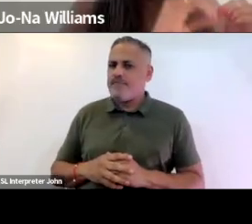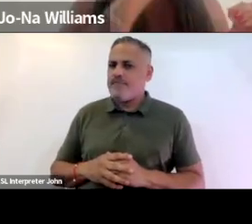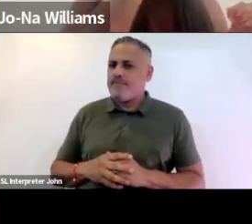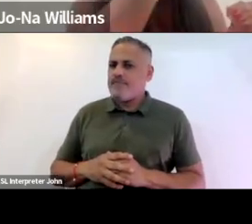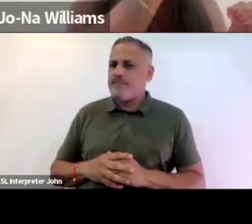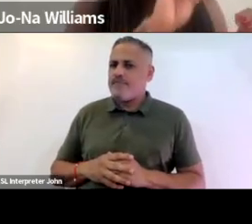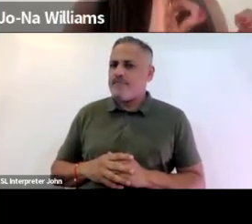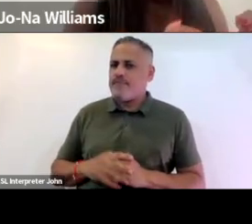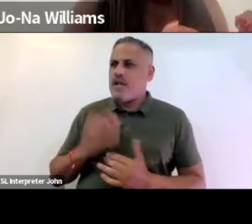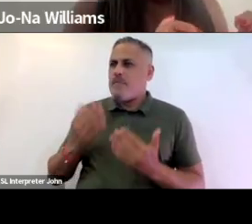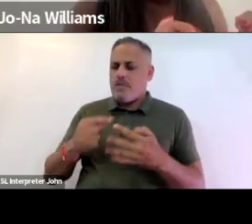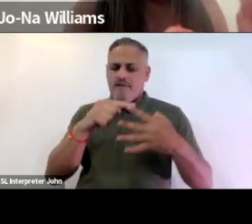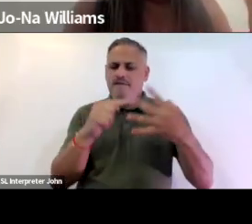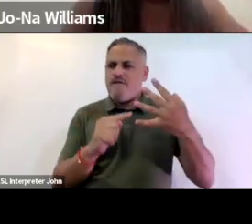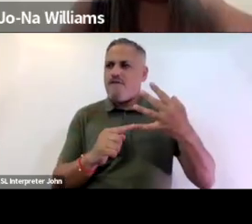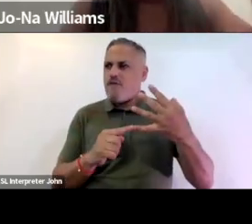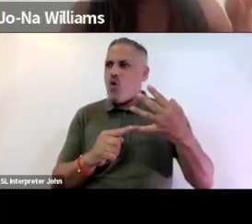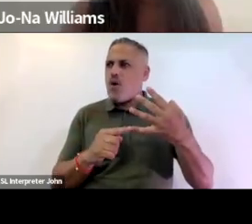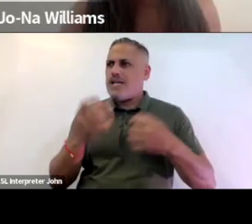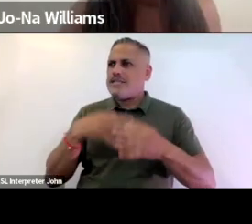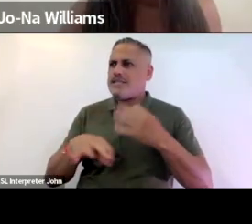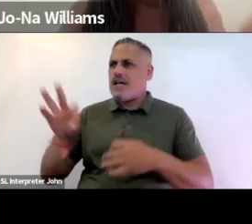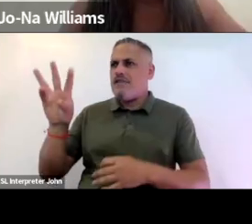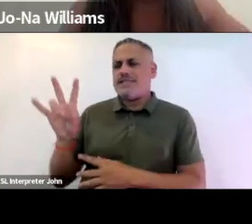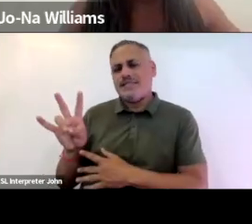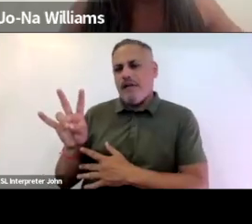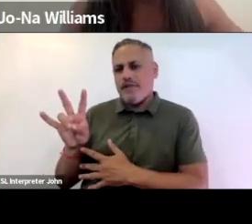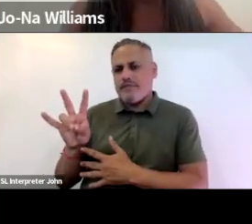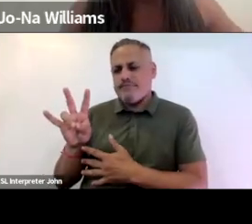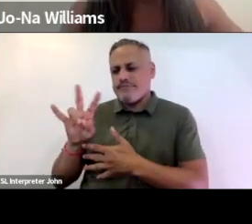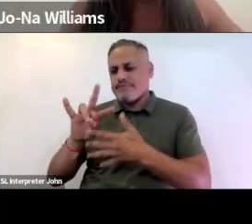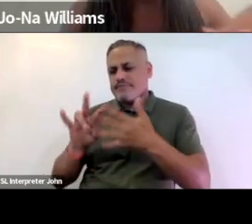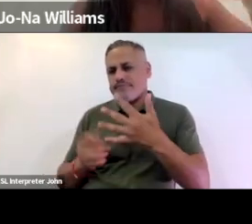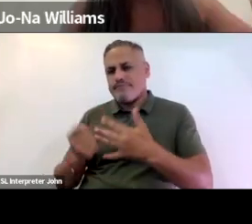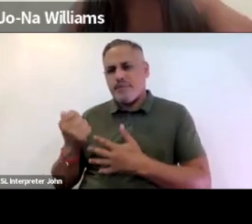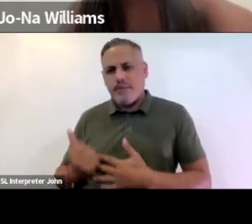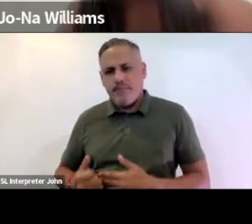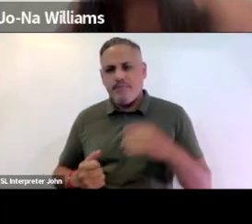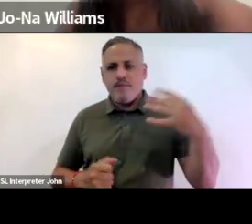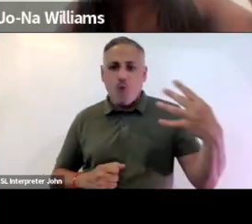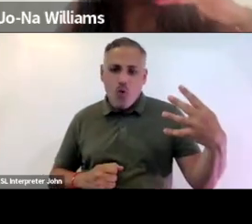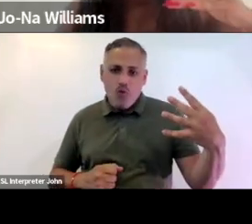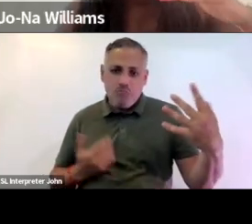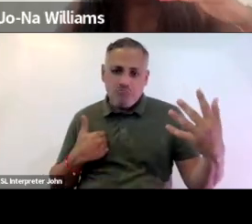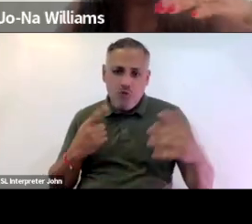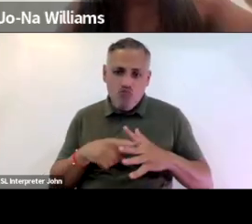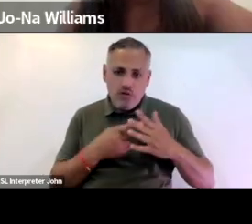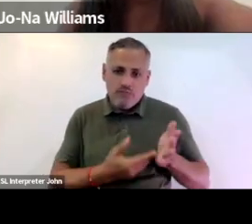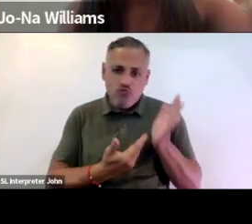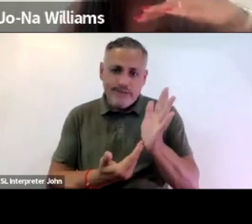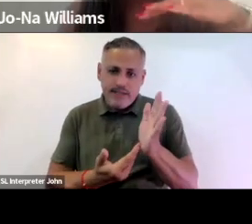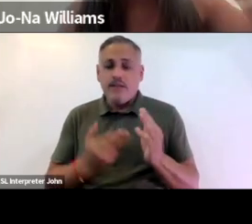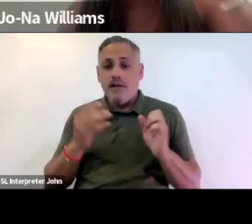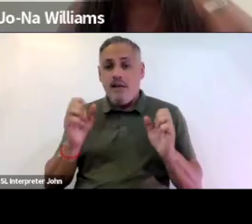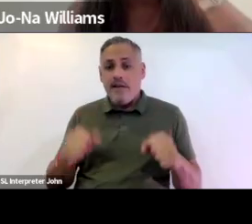maybe it's just these 4 points versus these 7 that I originally presented to you. So, okay, is it possible?